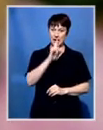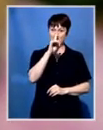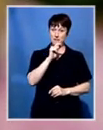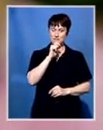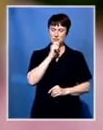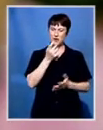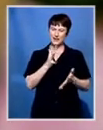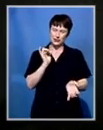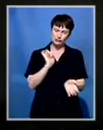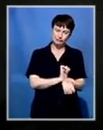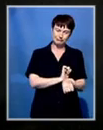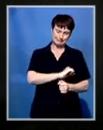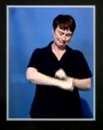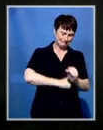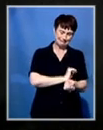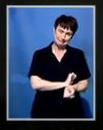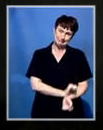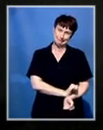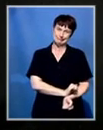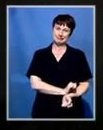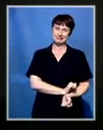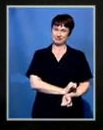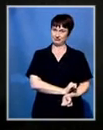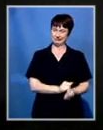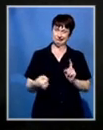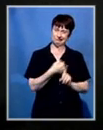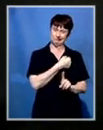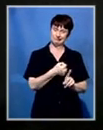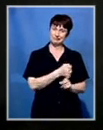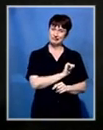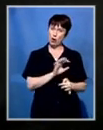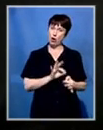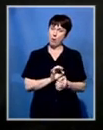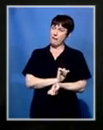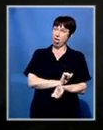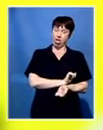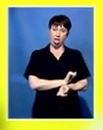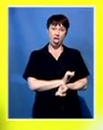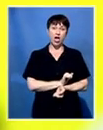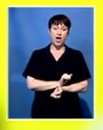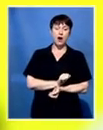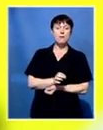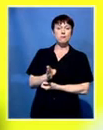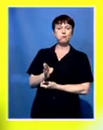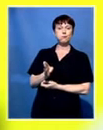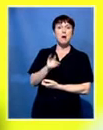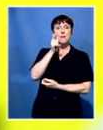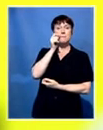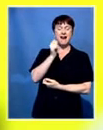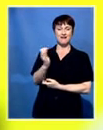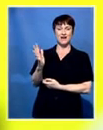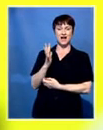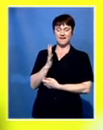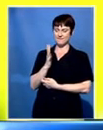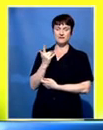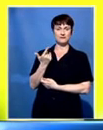Tied up and assaulted by five gun-wielding men in their own home. There were five guns